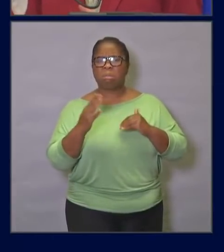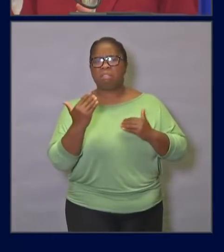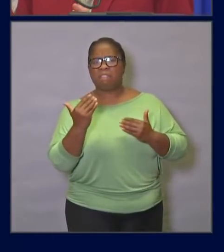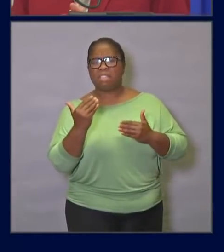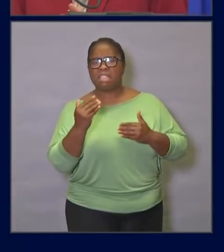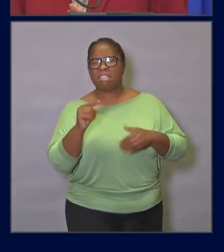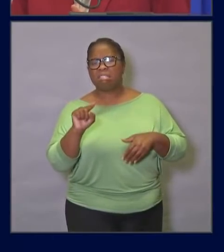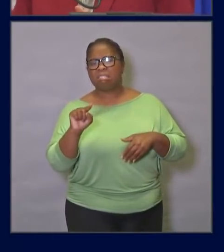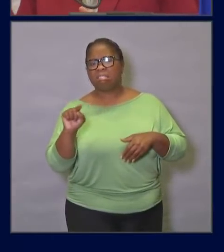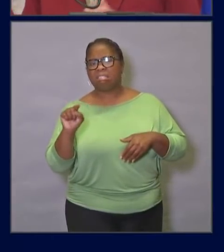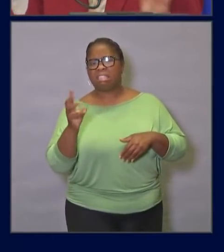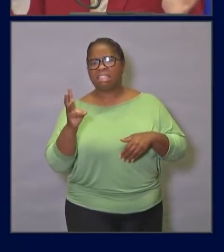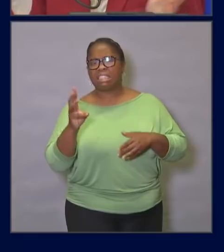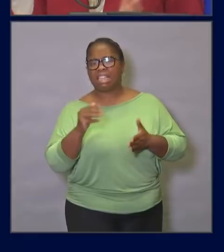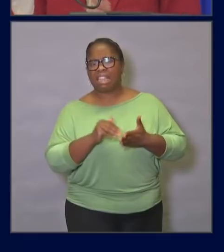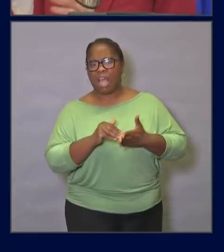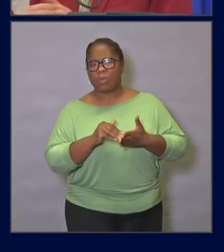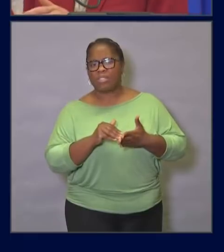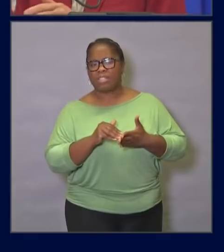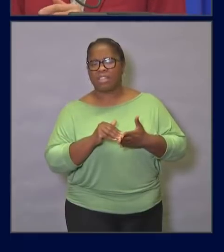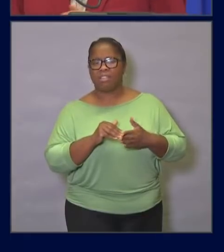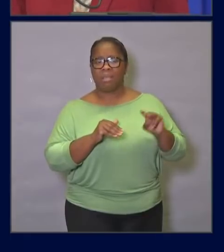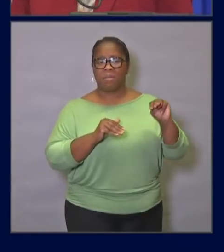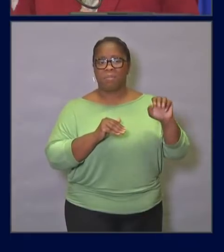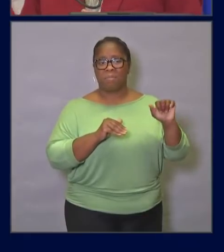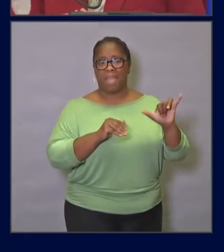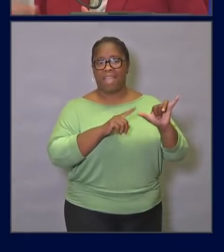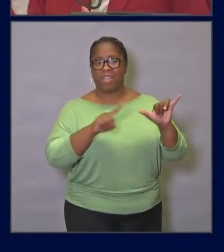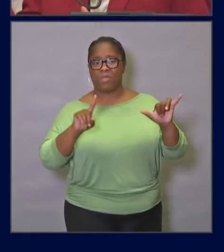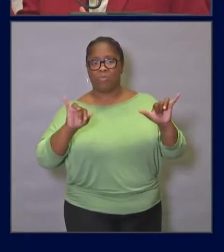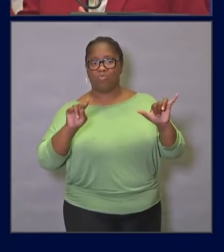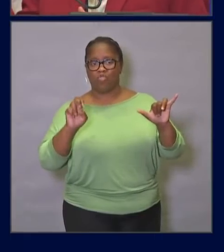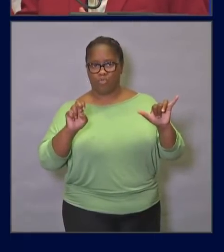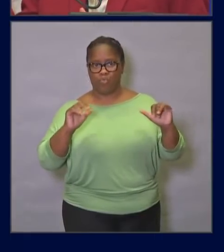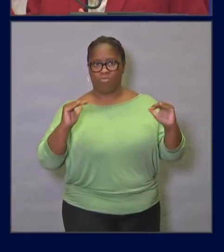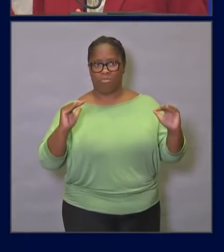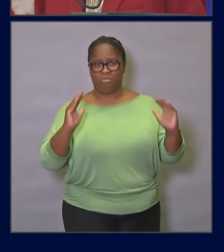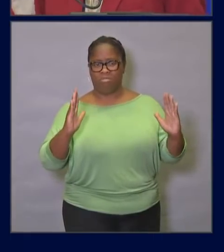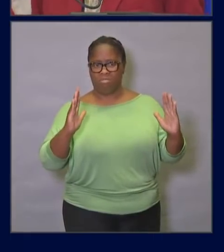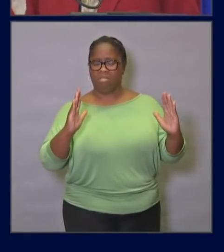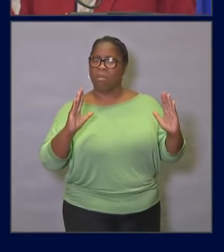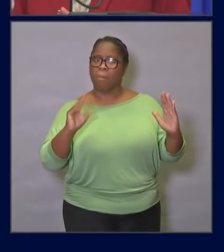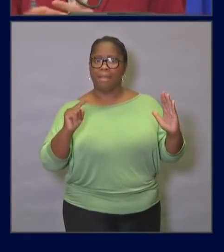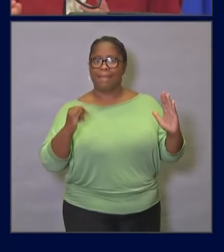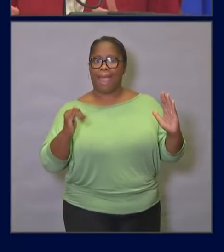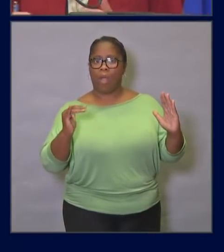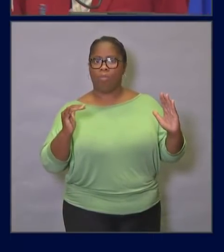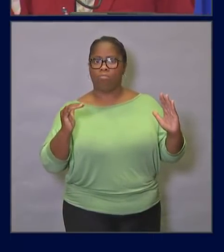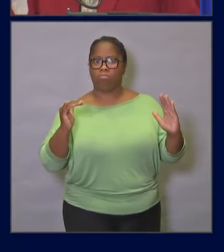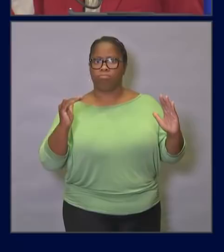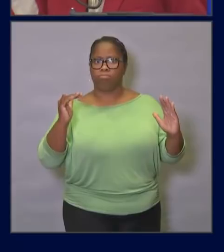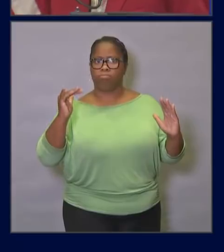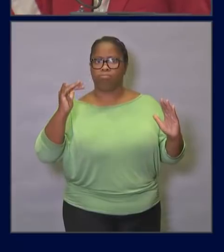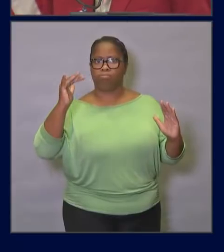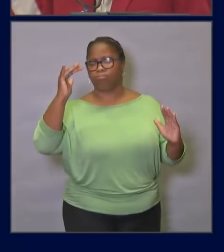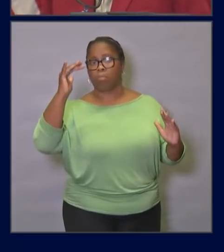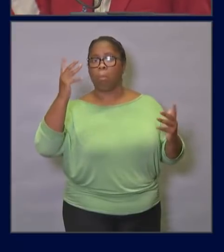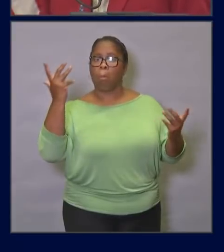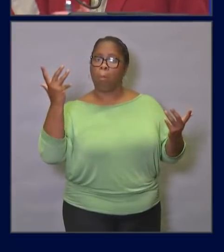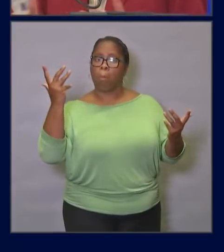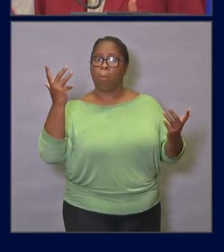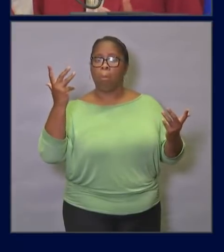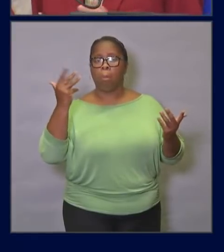to 16,000. That was May through June. But then we've steadily increased it, and now we're closer